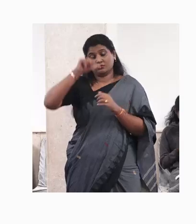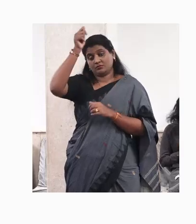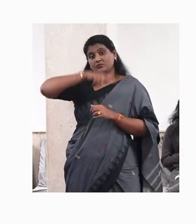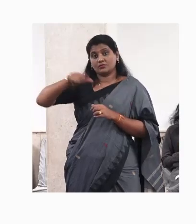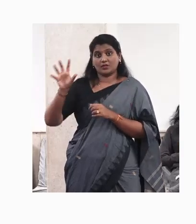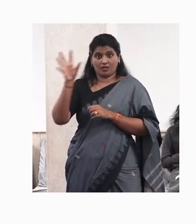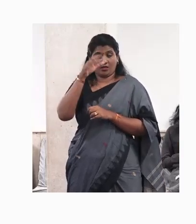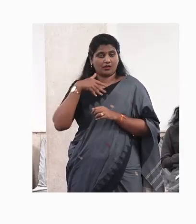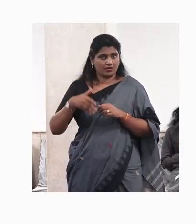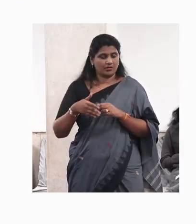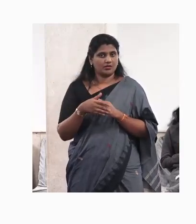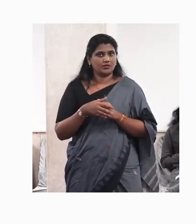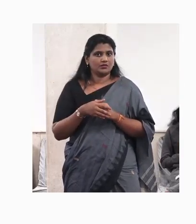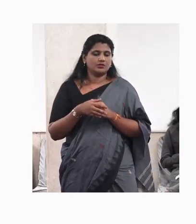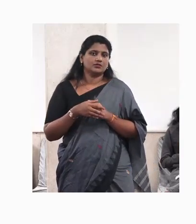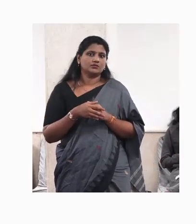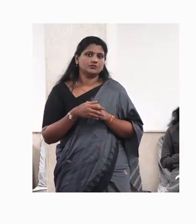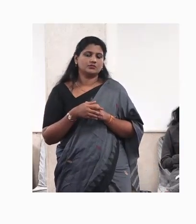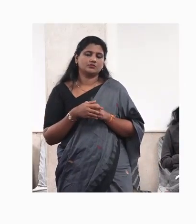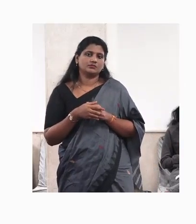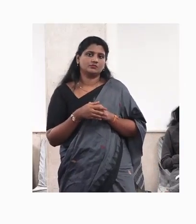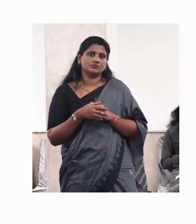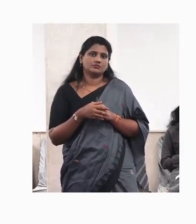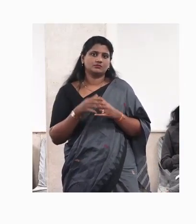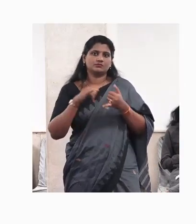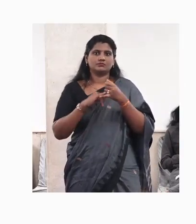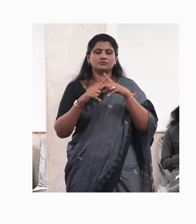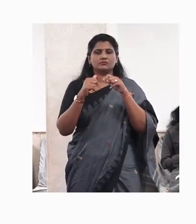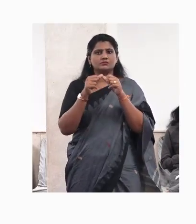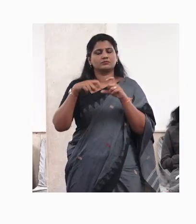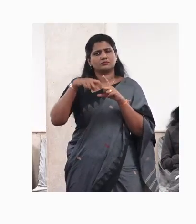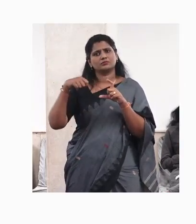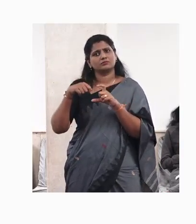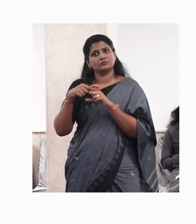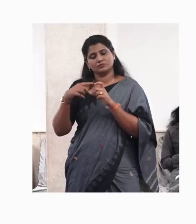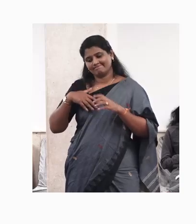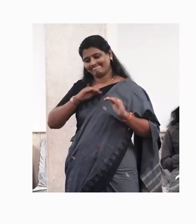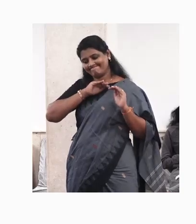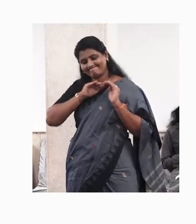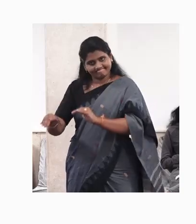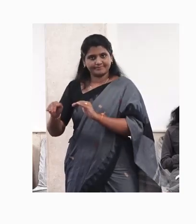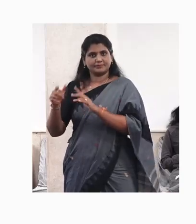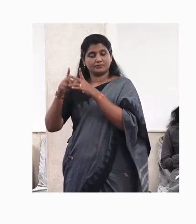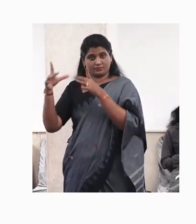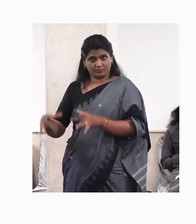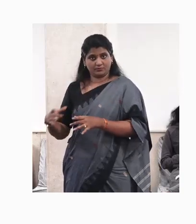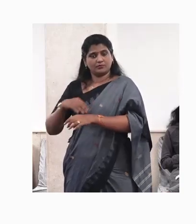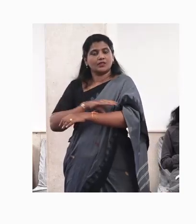ours, takes a support system that is